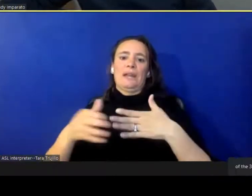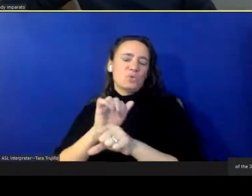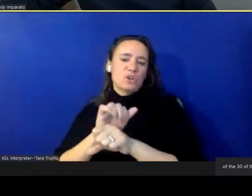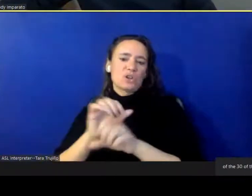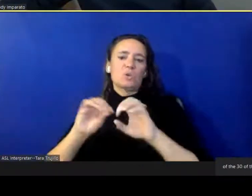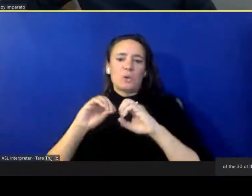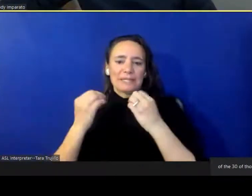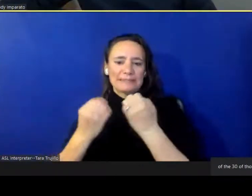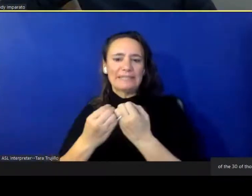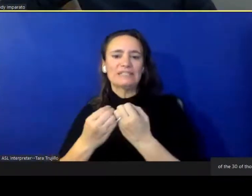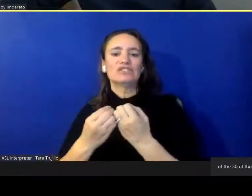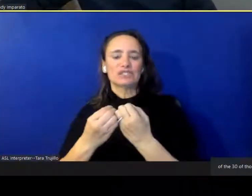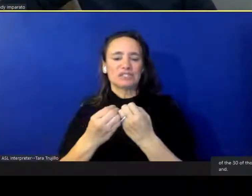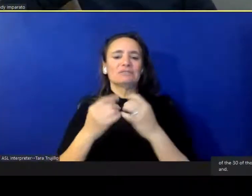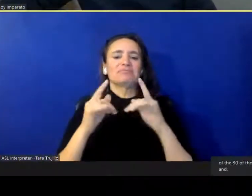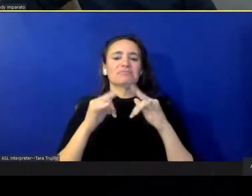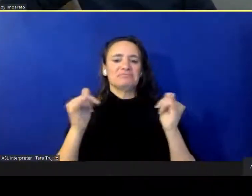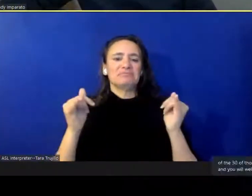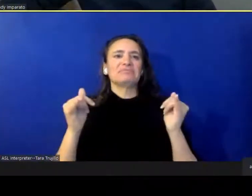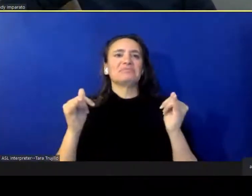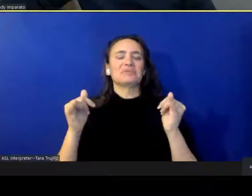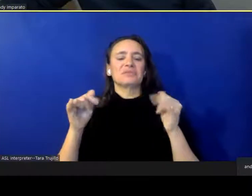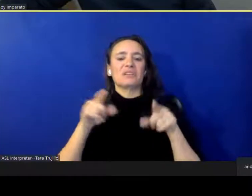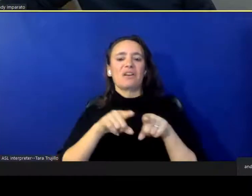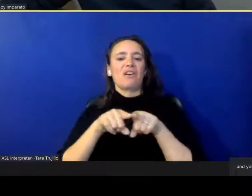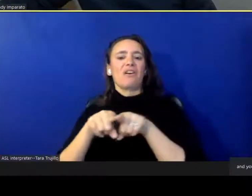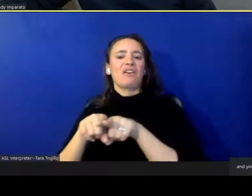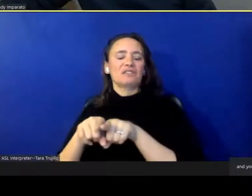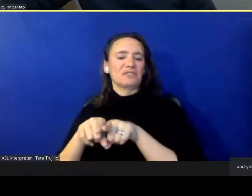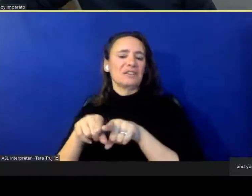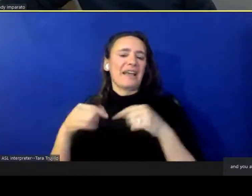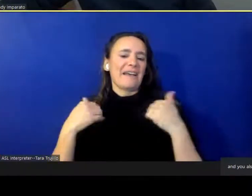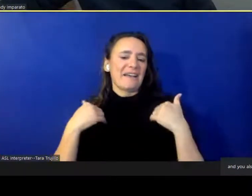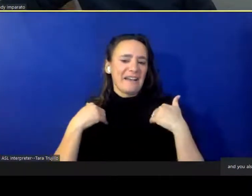worker bees. And you also end up having